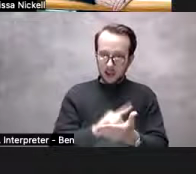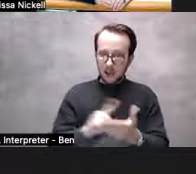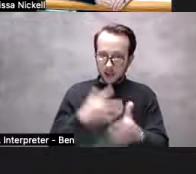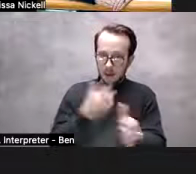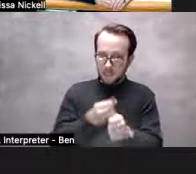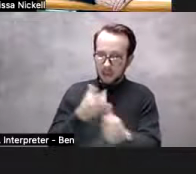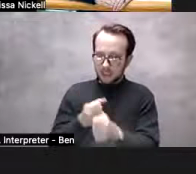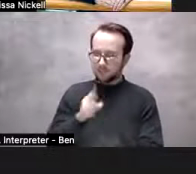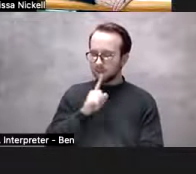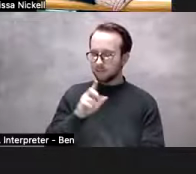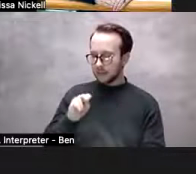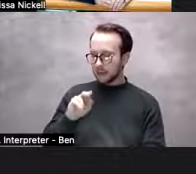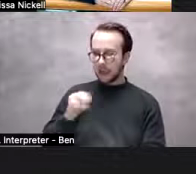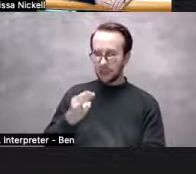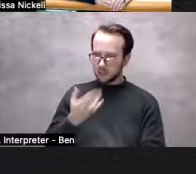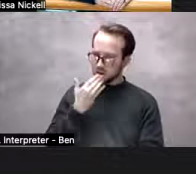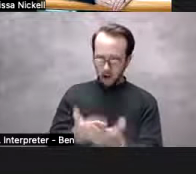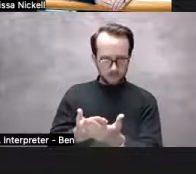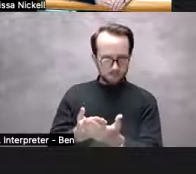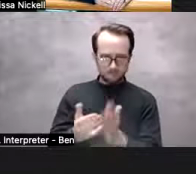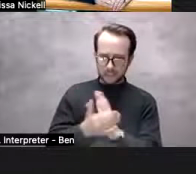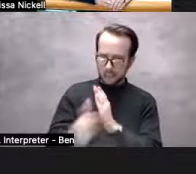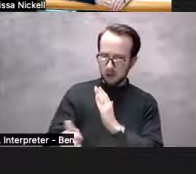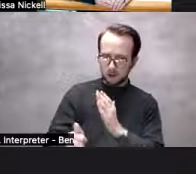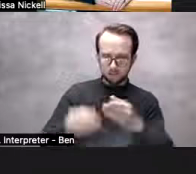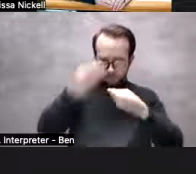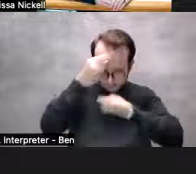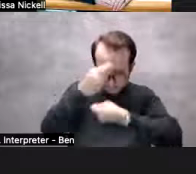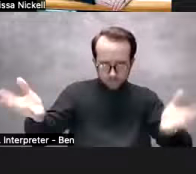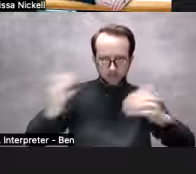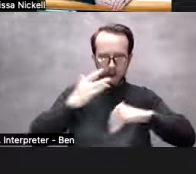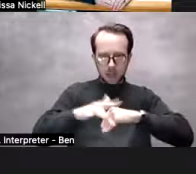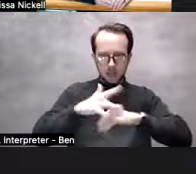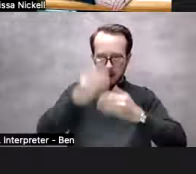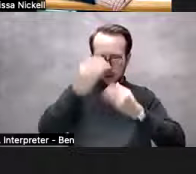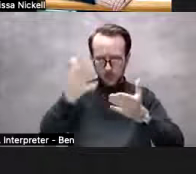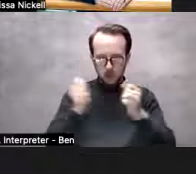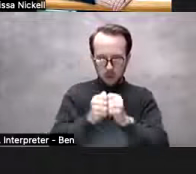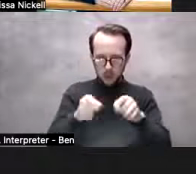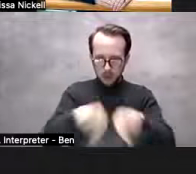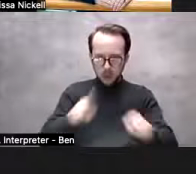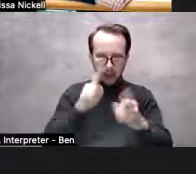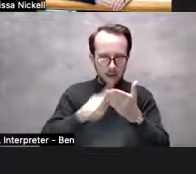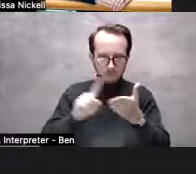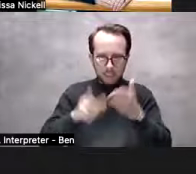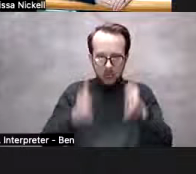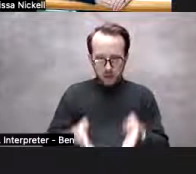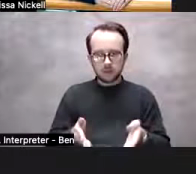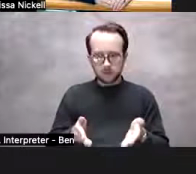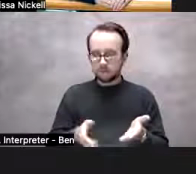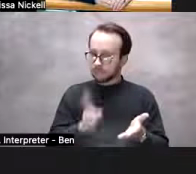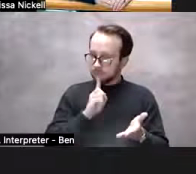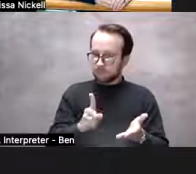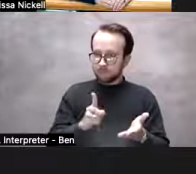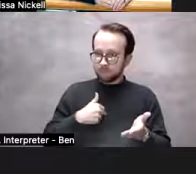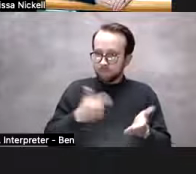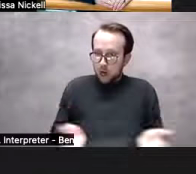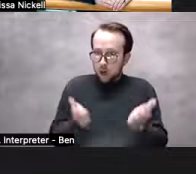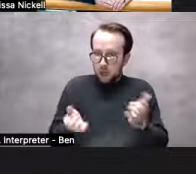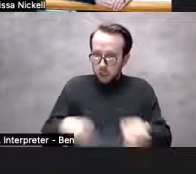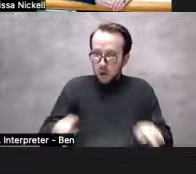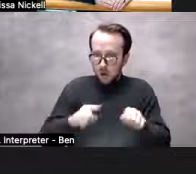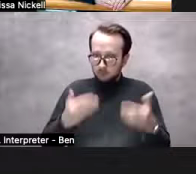great job of making the information available to investigators. So I really encourage you to look at this information